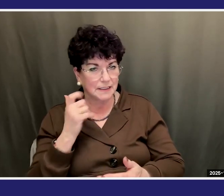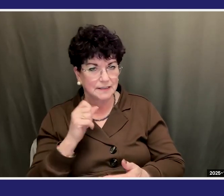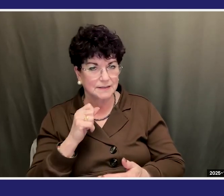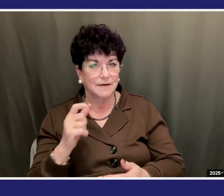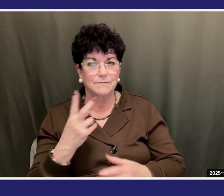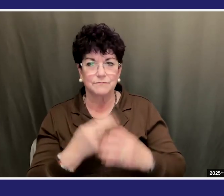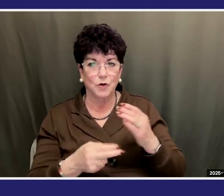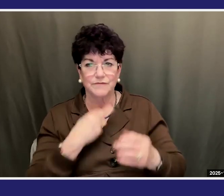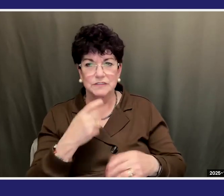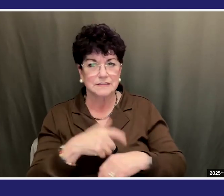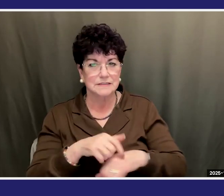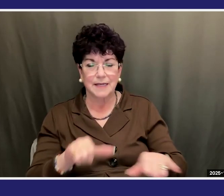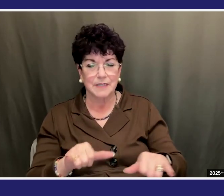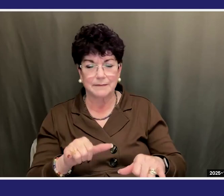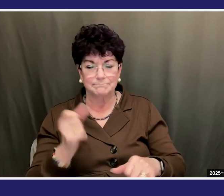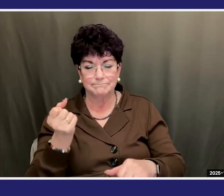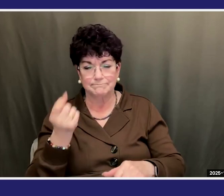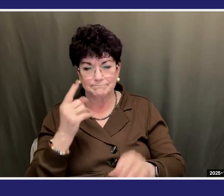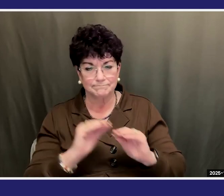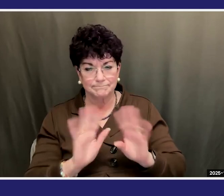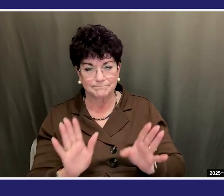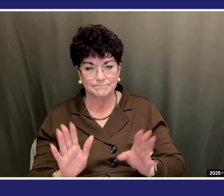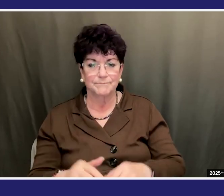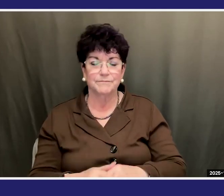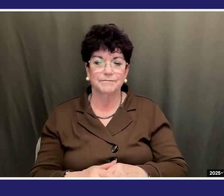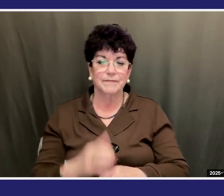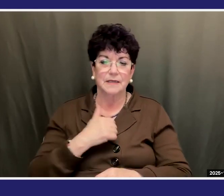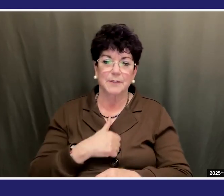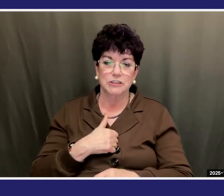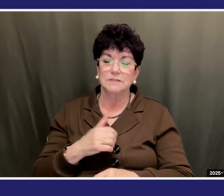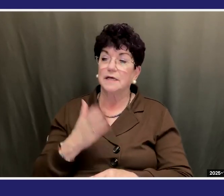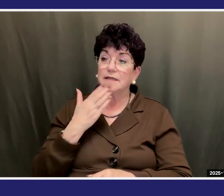to the state, and I appreciate you very much. Thank you.